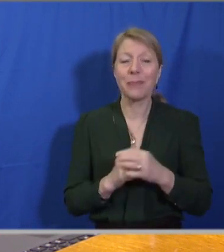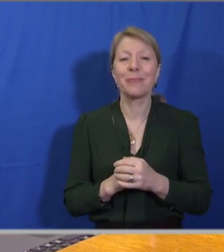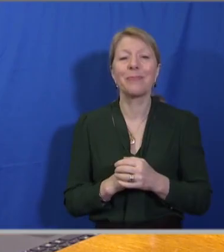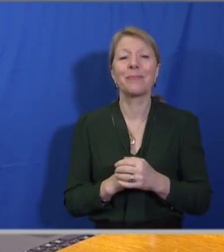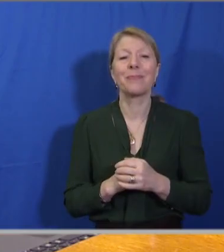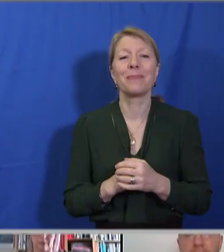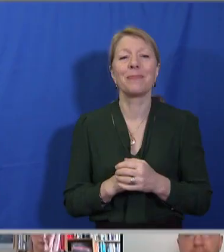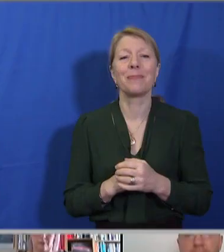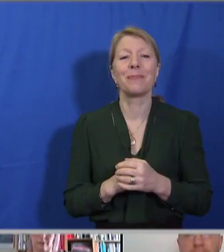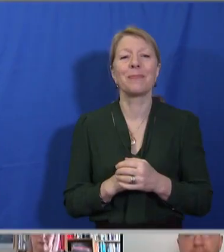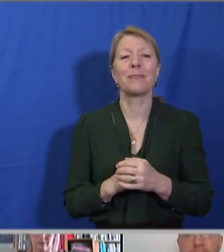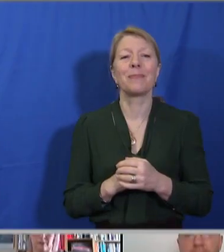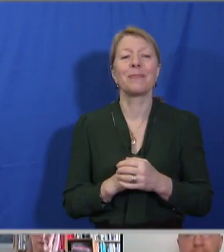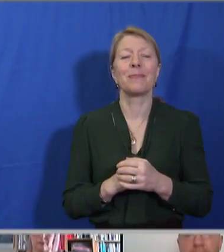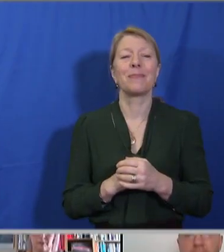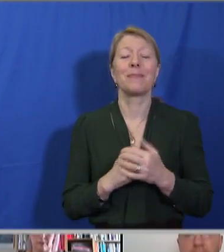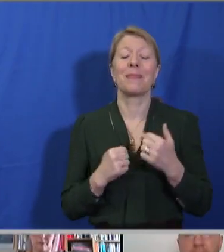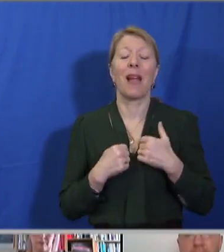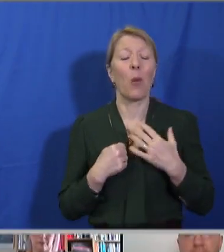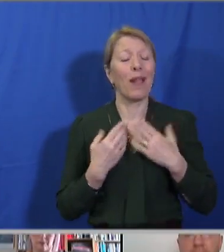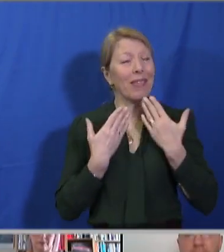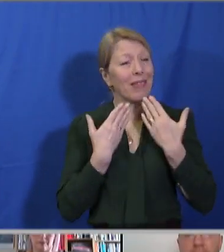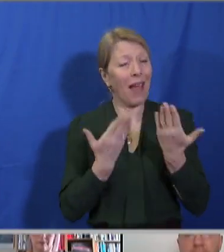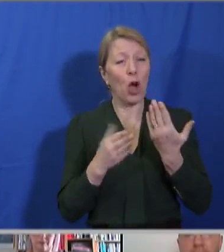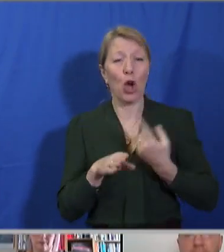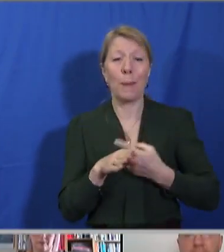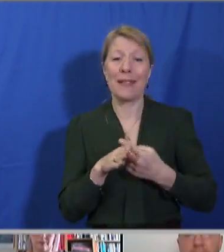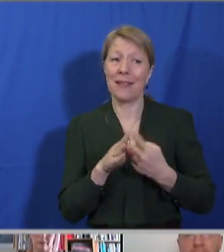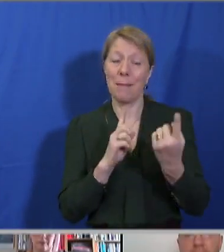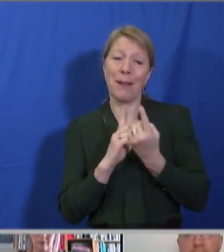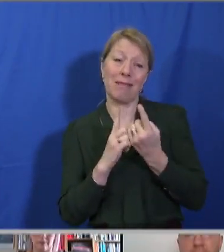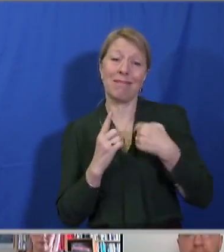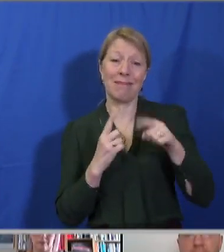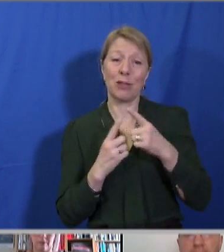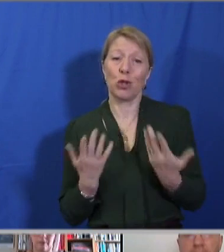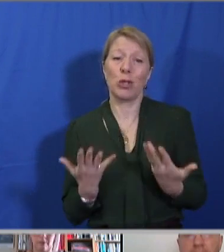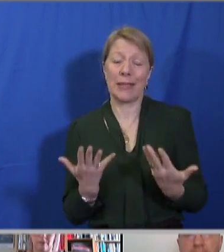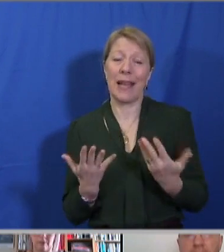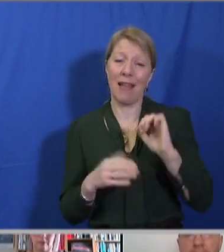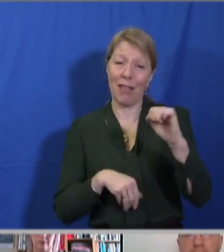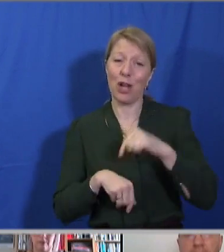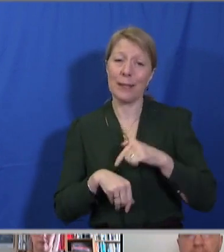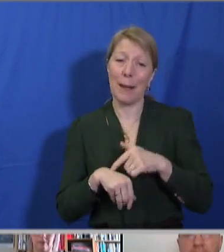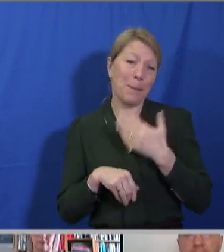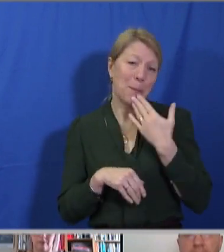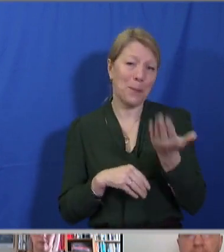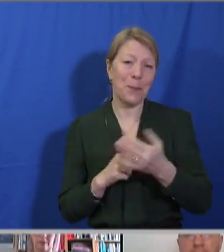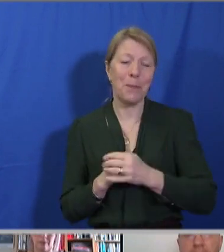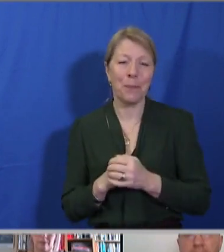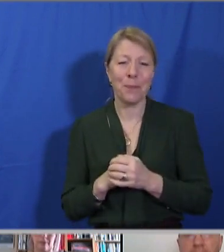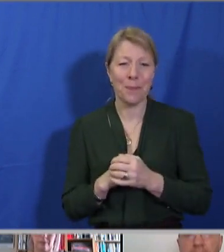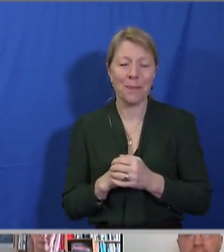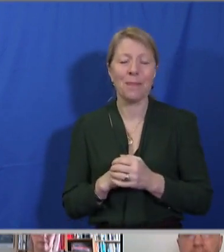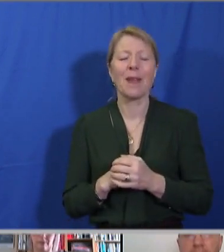Thank the committee for the time today, and also to ensure the